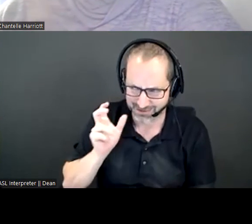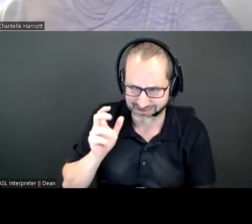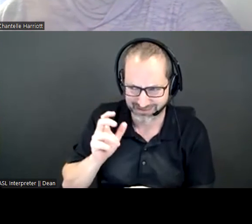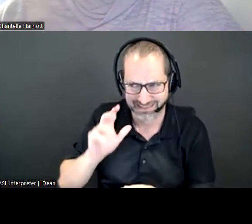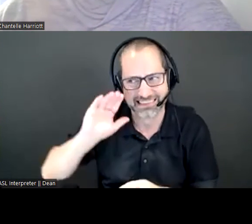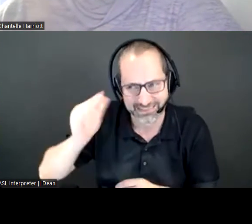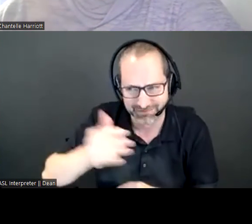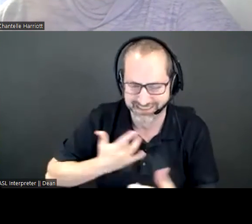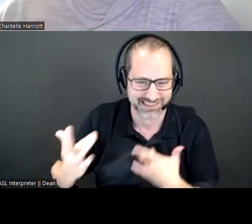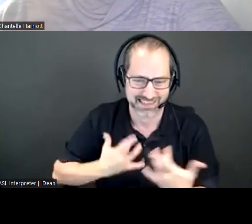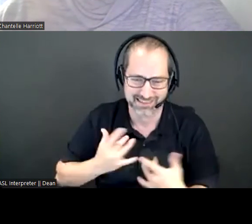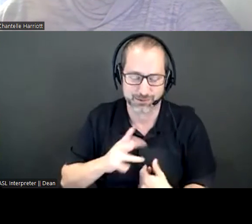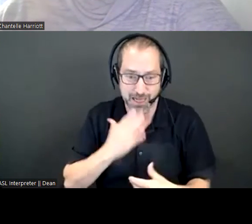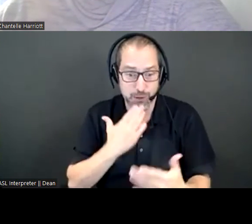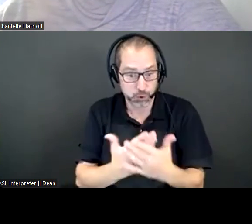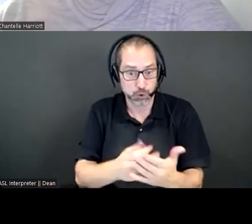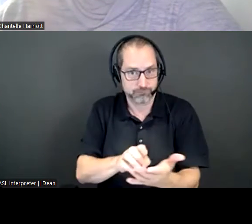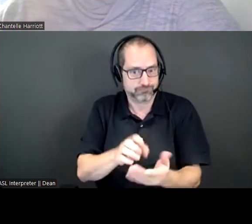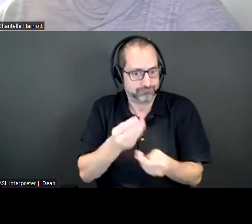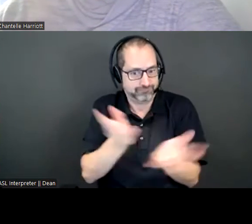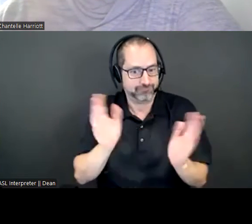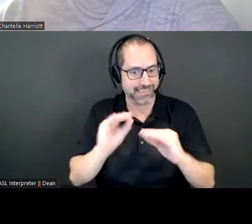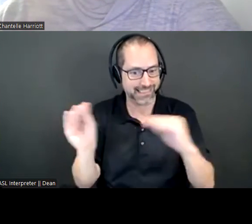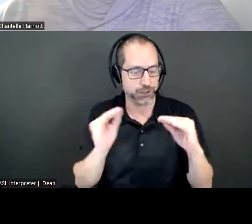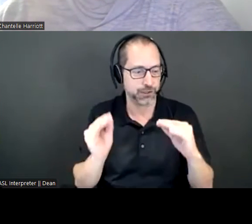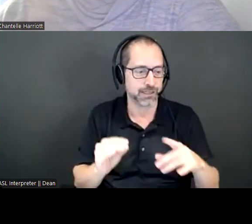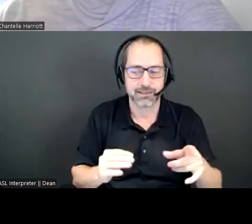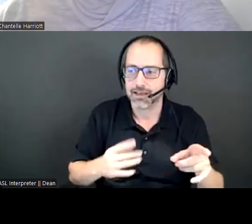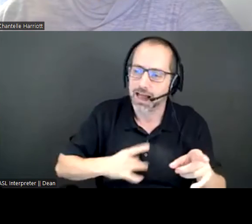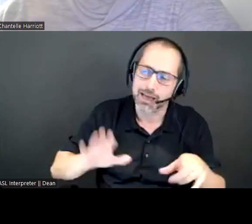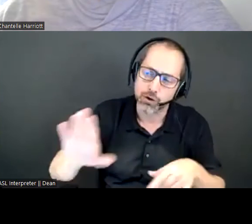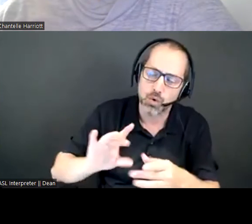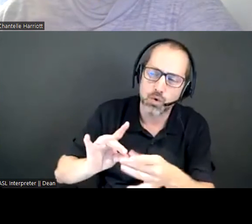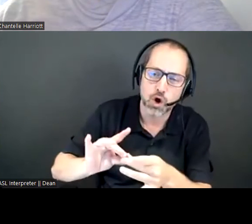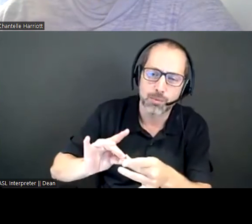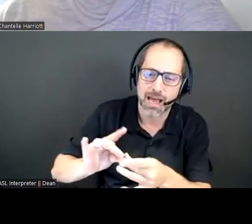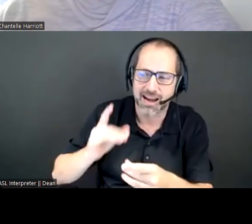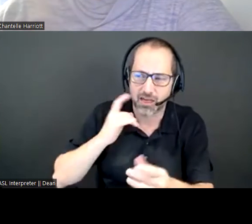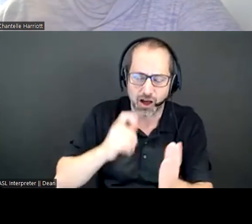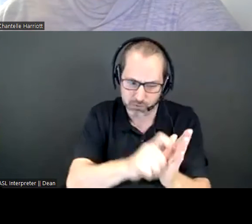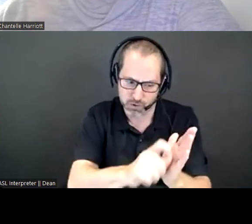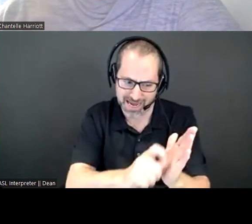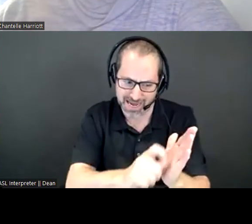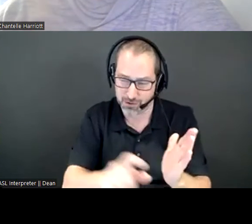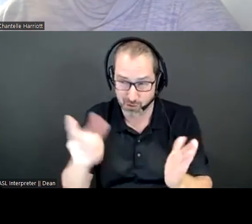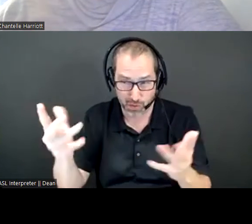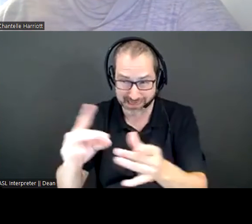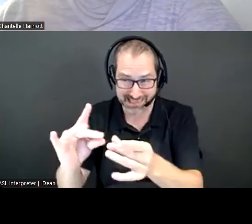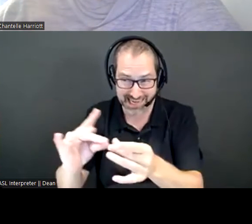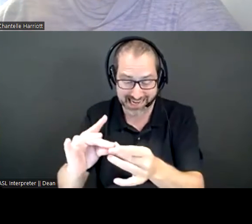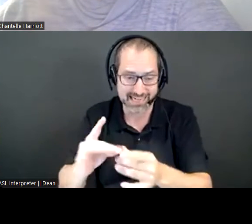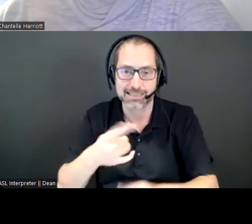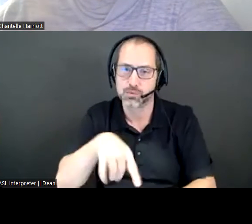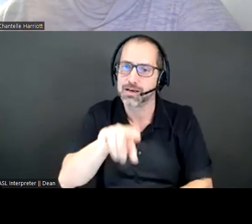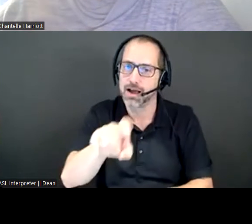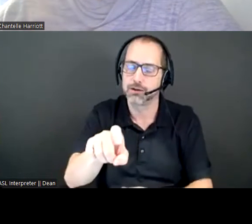right? And yeah, for sure. I like your comment, and I was just thinking, I was writing it down actually, and you said it already, was, we have to